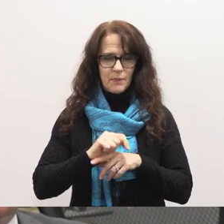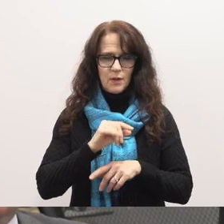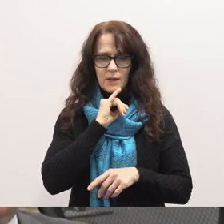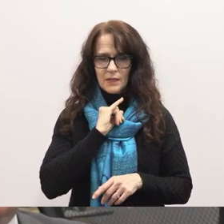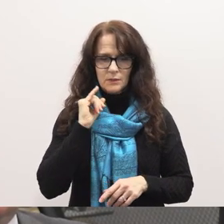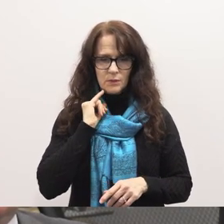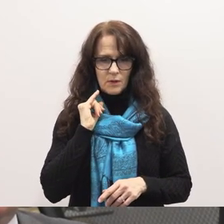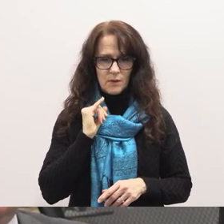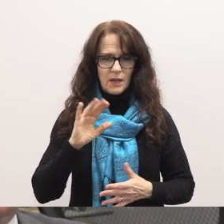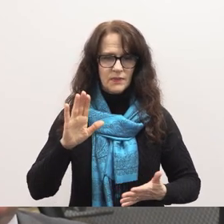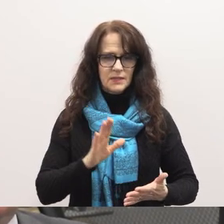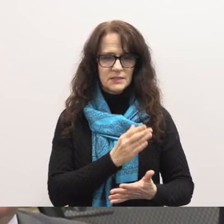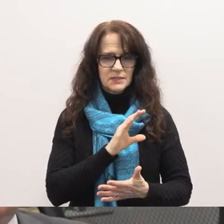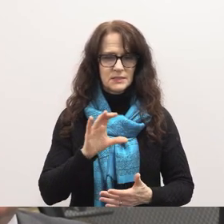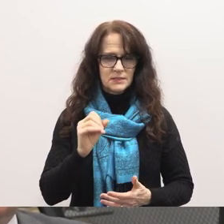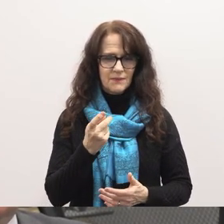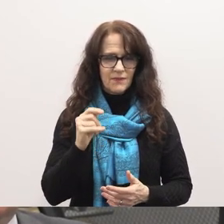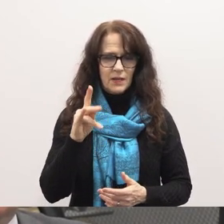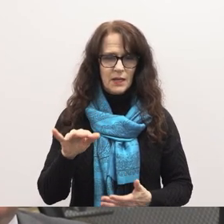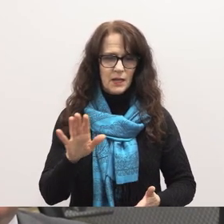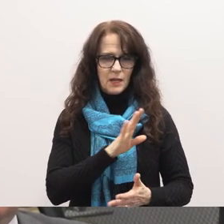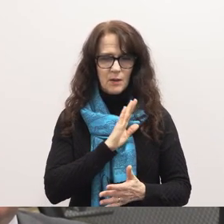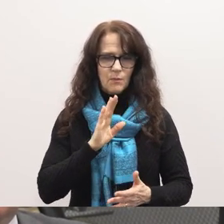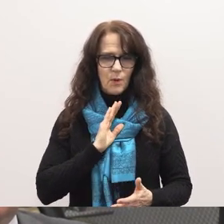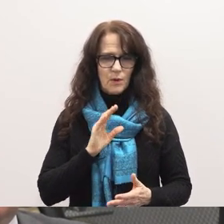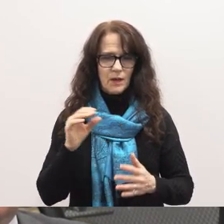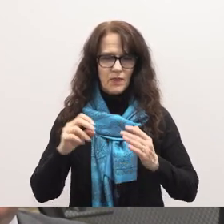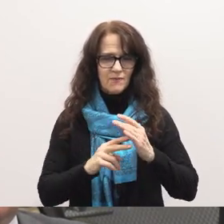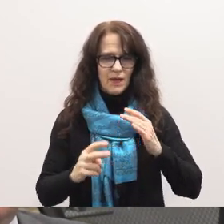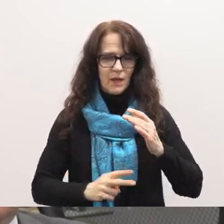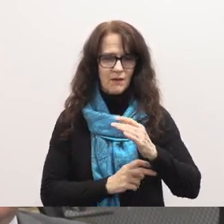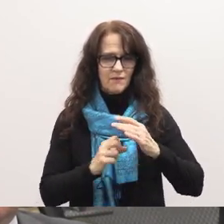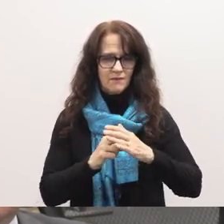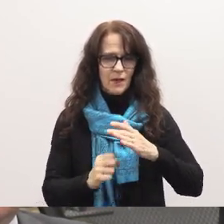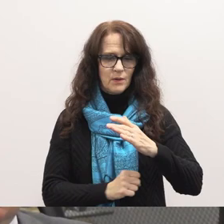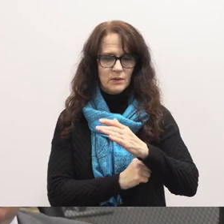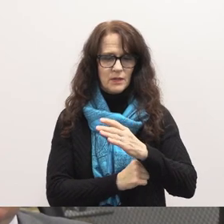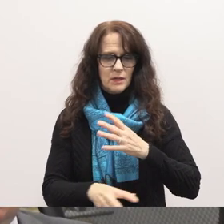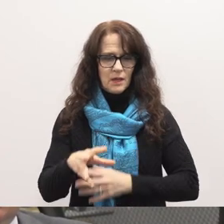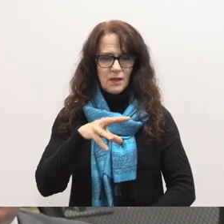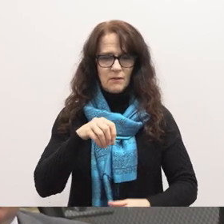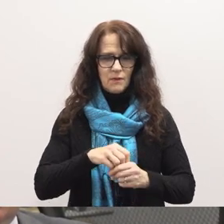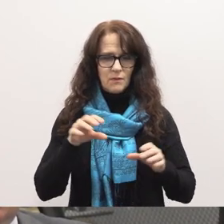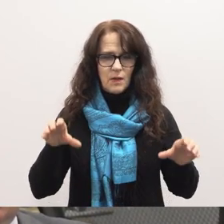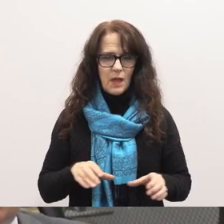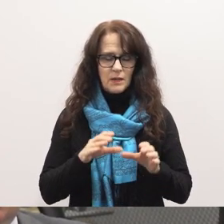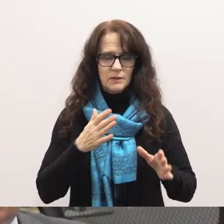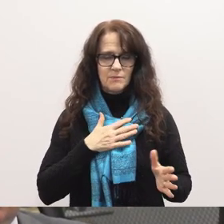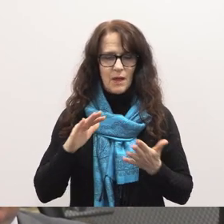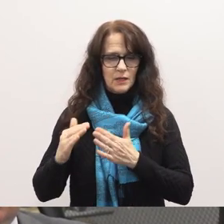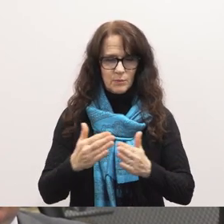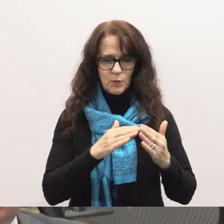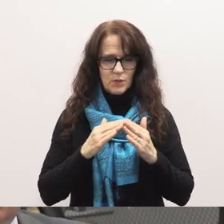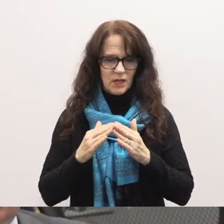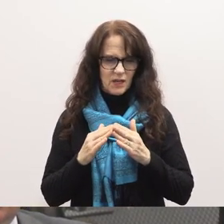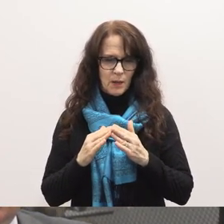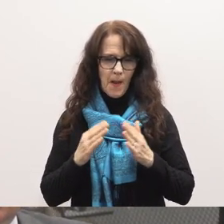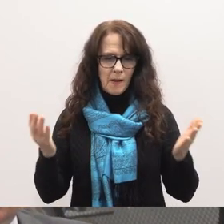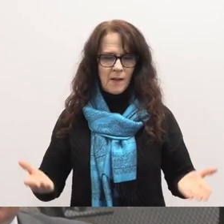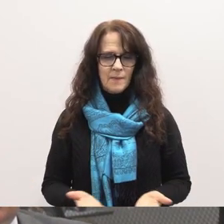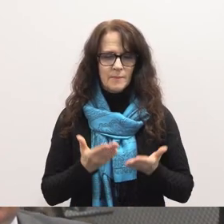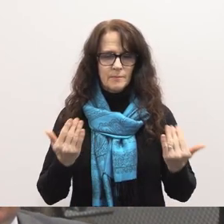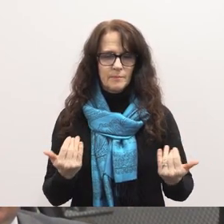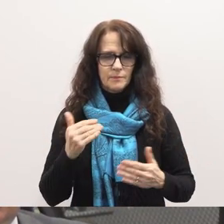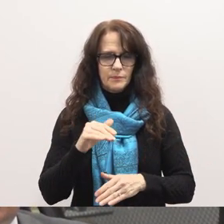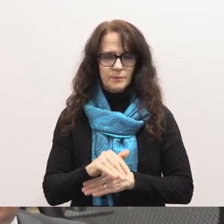the Symphony Board and the Symphony Foundation here in Long Beach, and I'm very involved and active in my community. I'm here